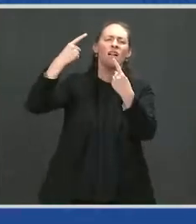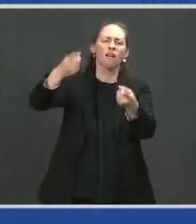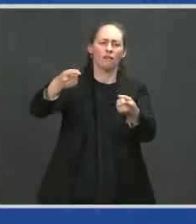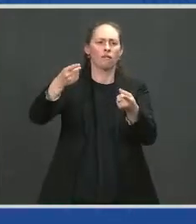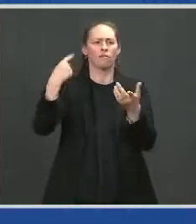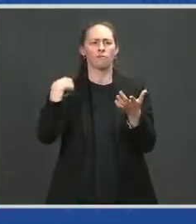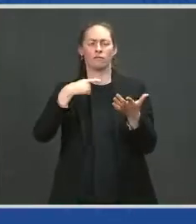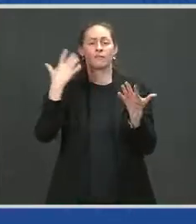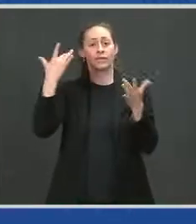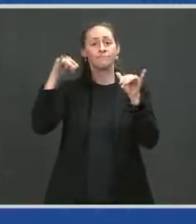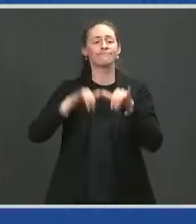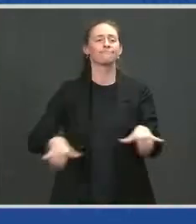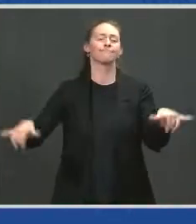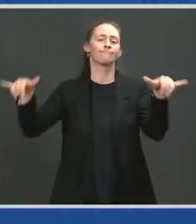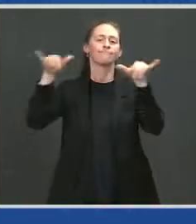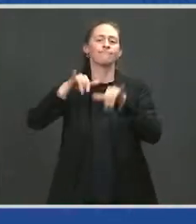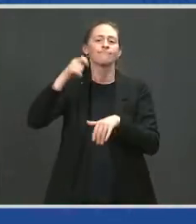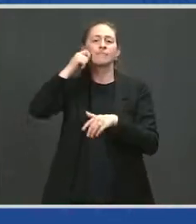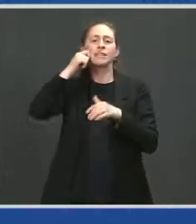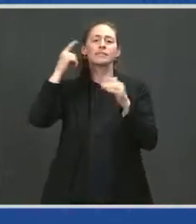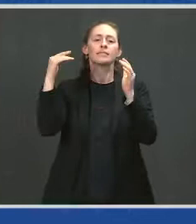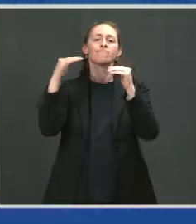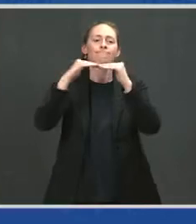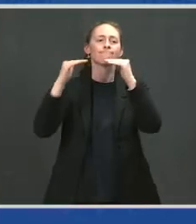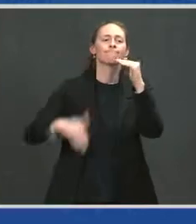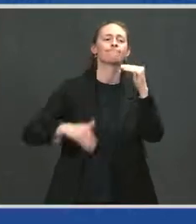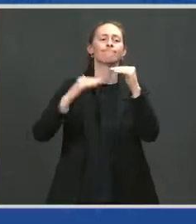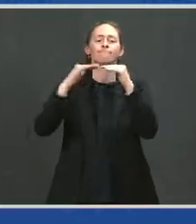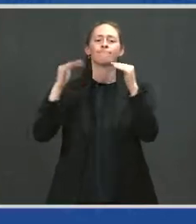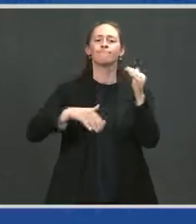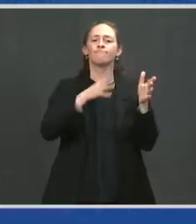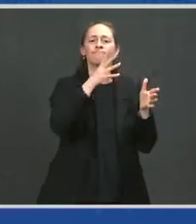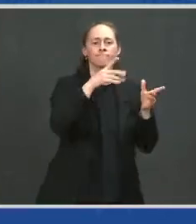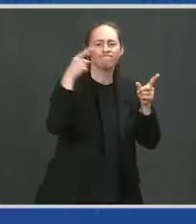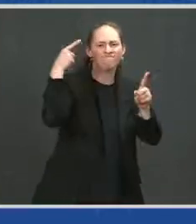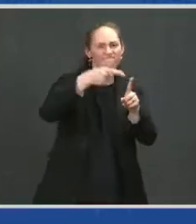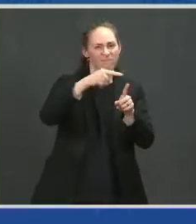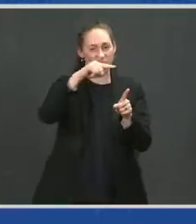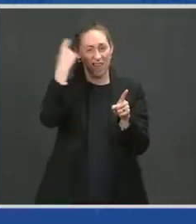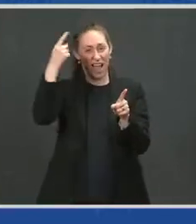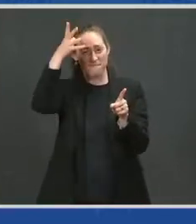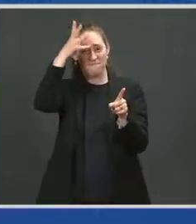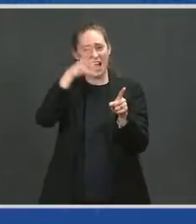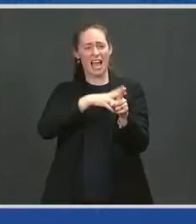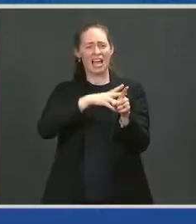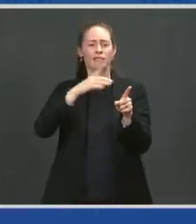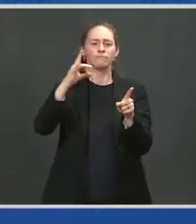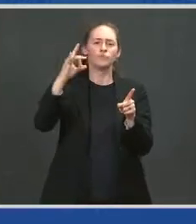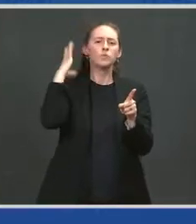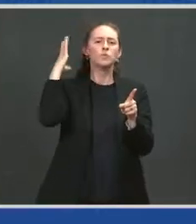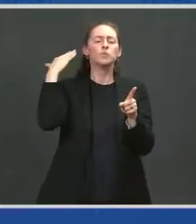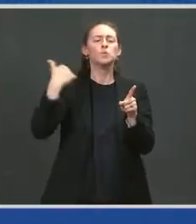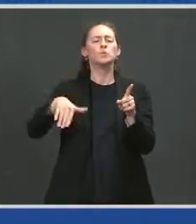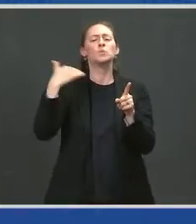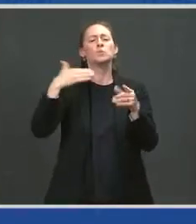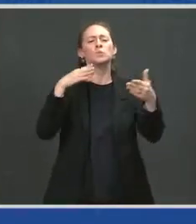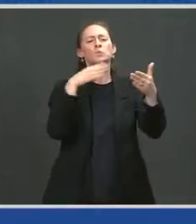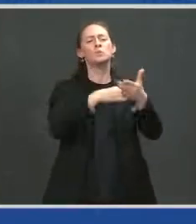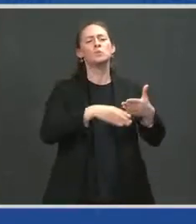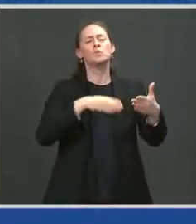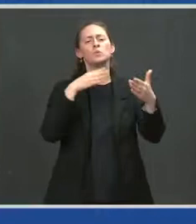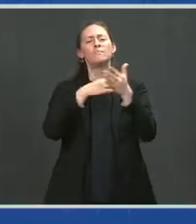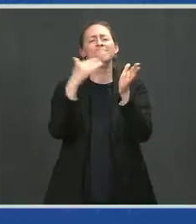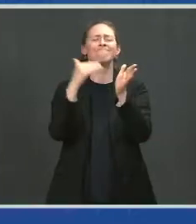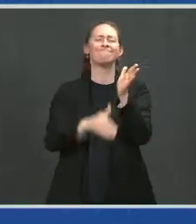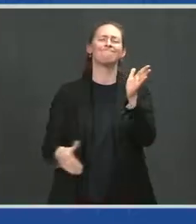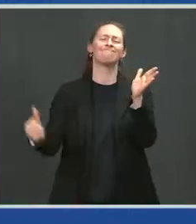racism. Black Americans, and Black men in particular, have been treated throughout the course of our history